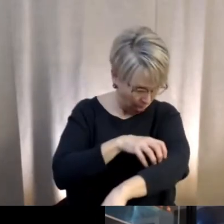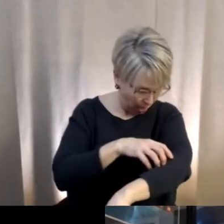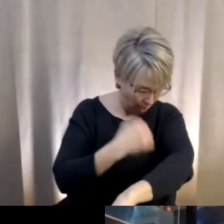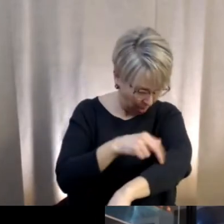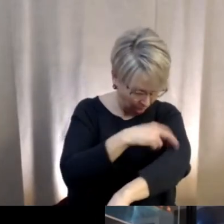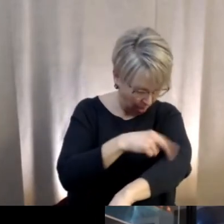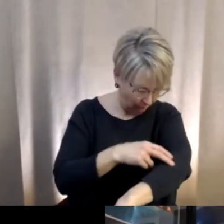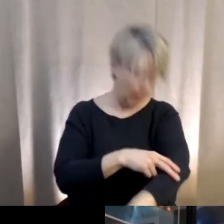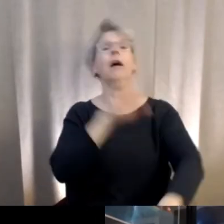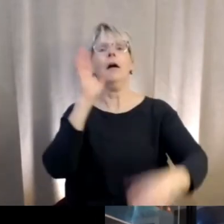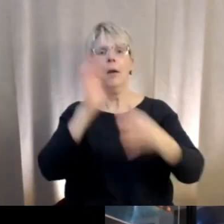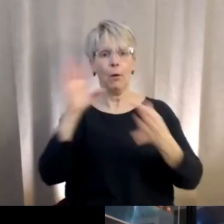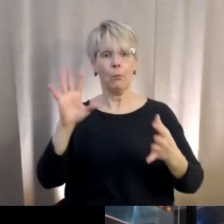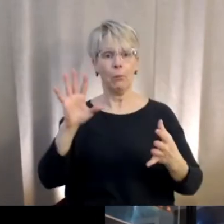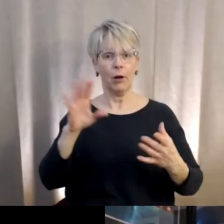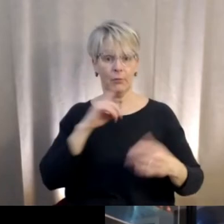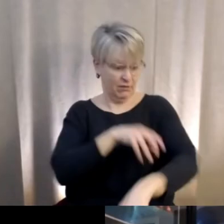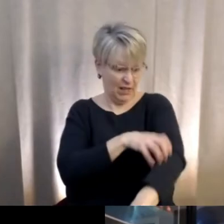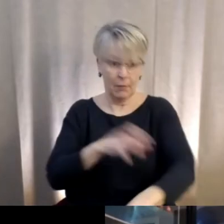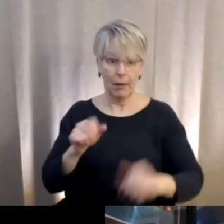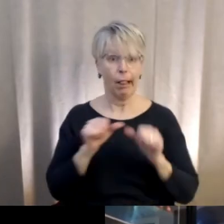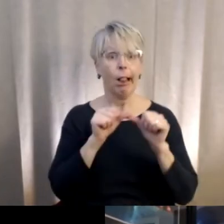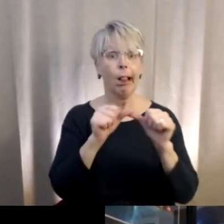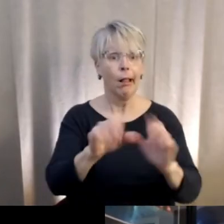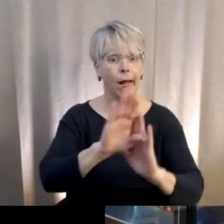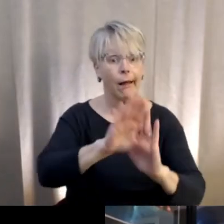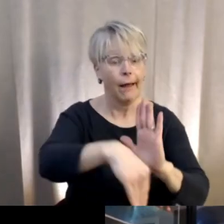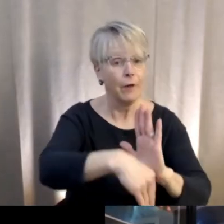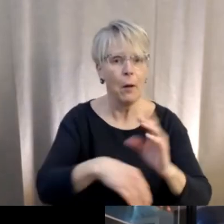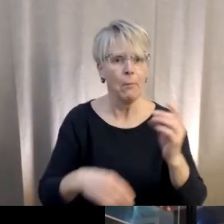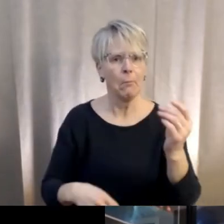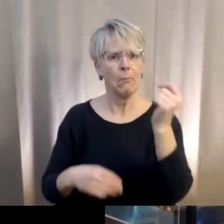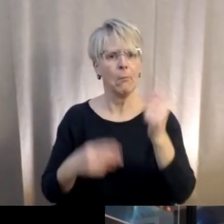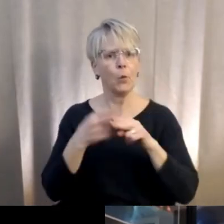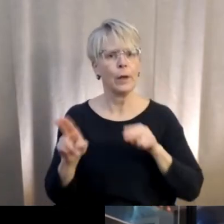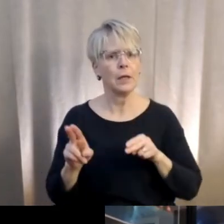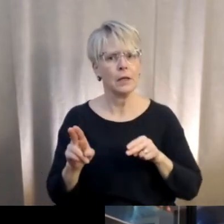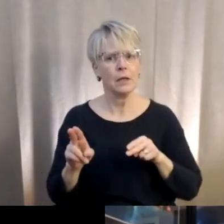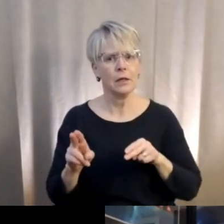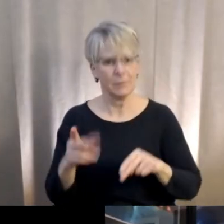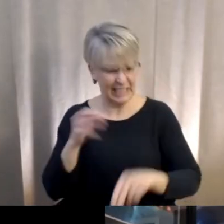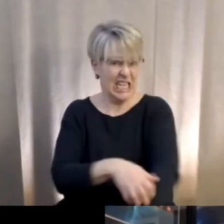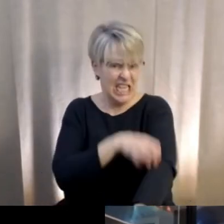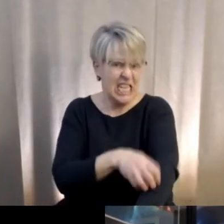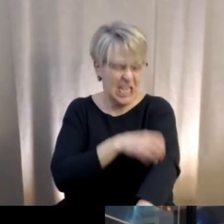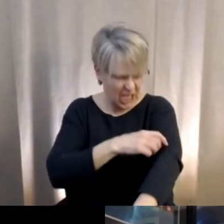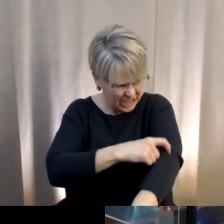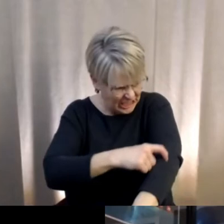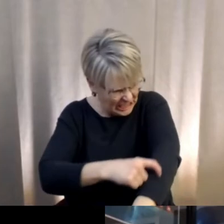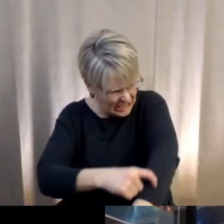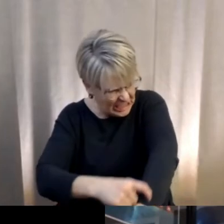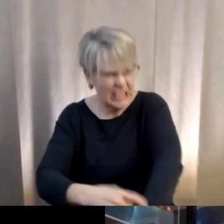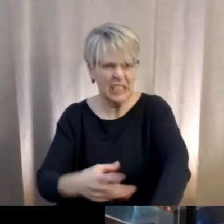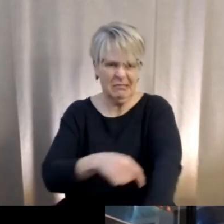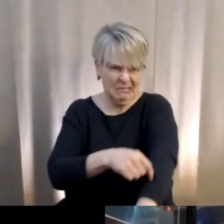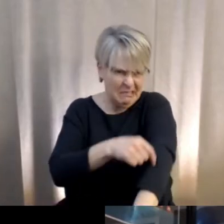situation that could have like lasted for 30 minutes and ended with like some marks and